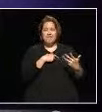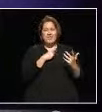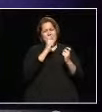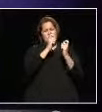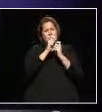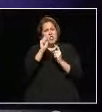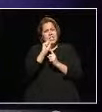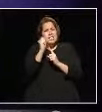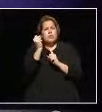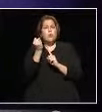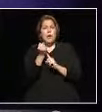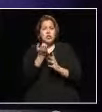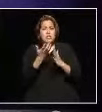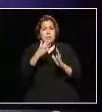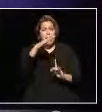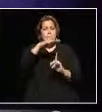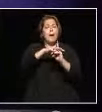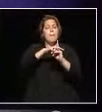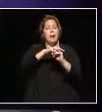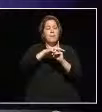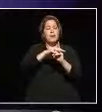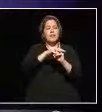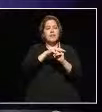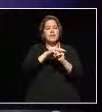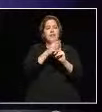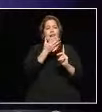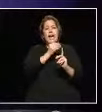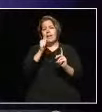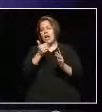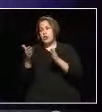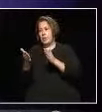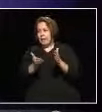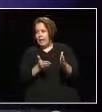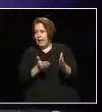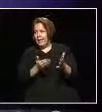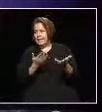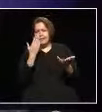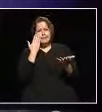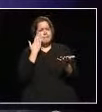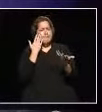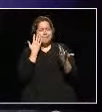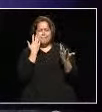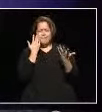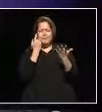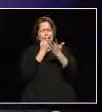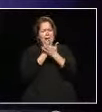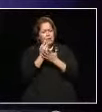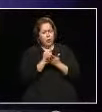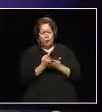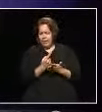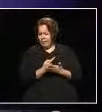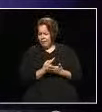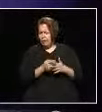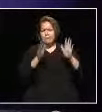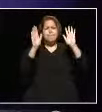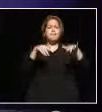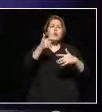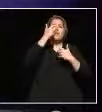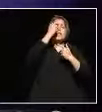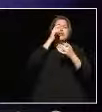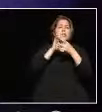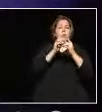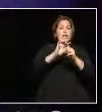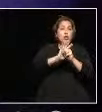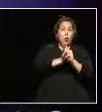situations that might arise and the contingencies, you know, every week. What's interesting about COVID and